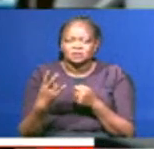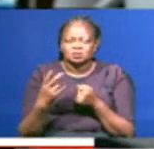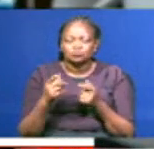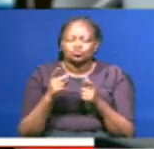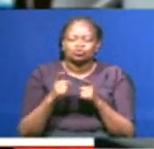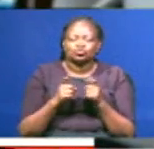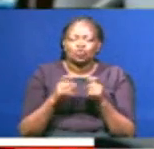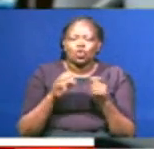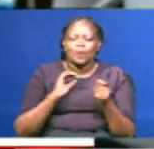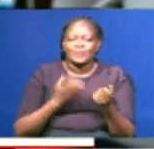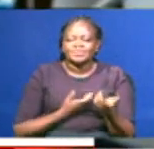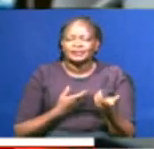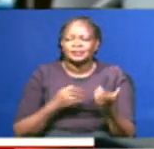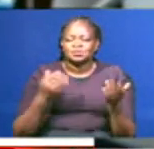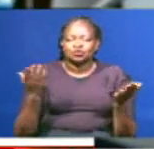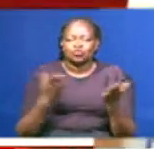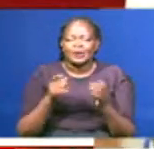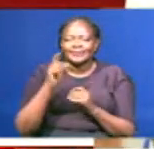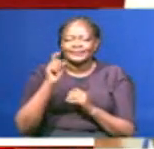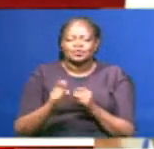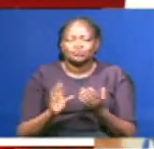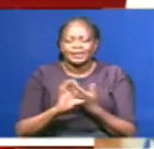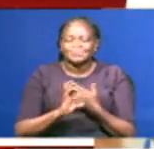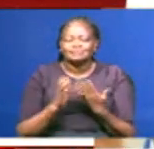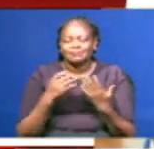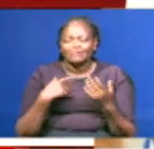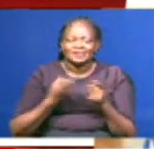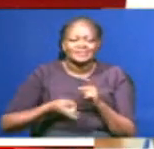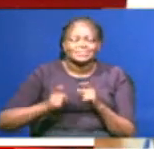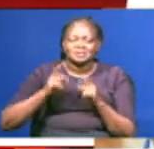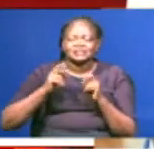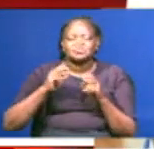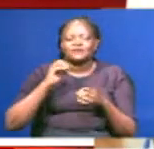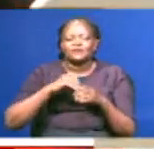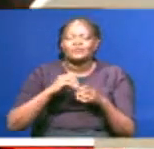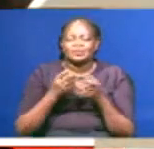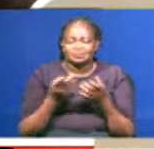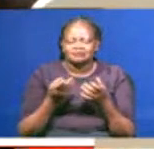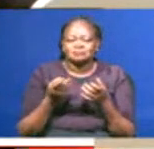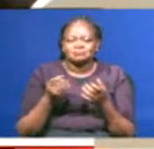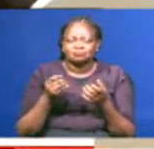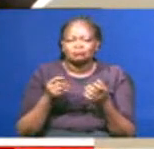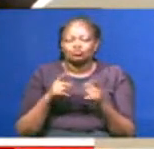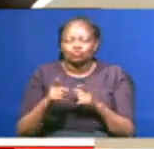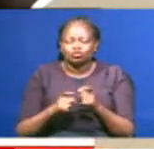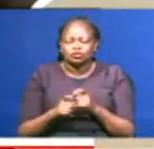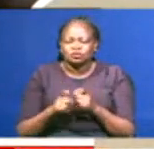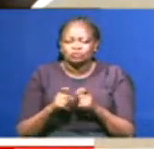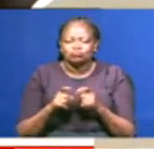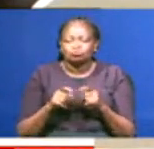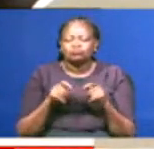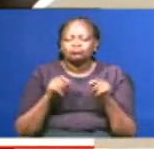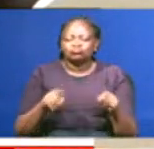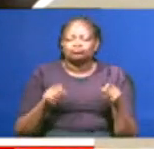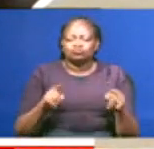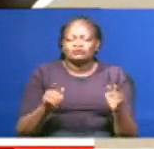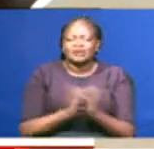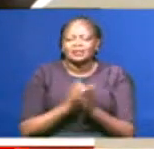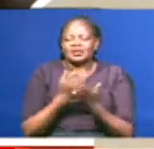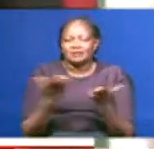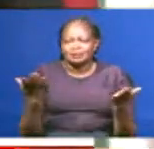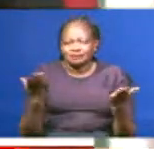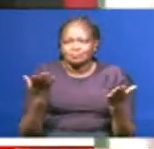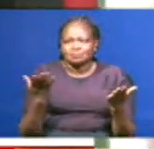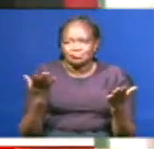Committee, where regional countries called for increased investments in containing locusts and other invasive pests at their breeding